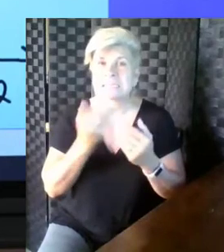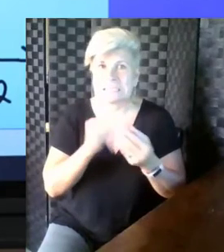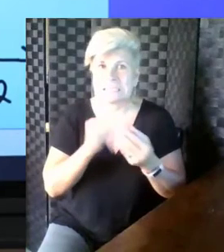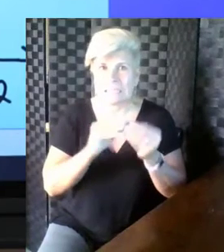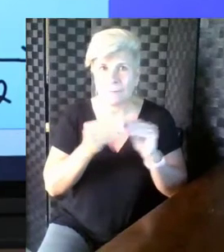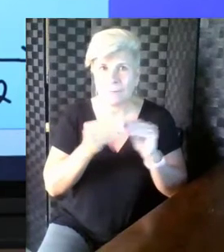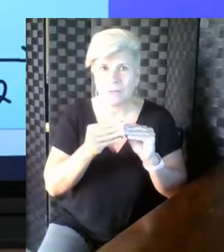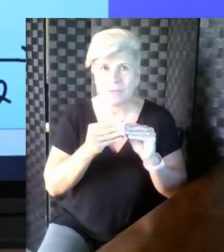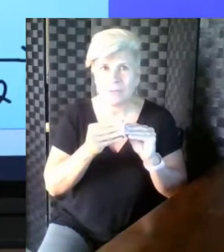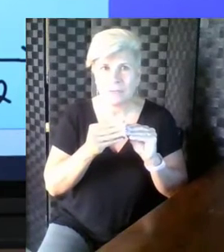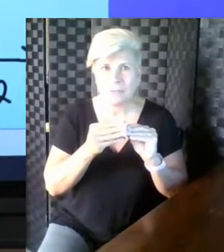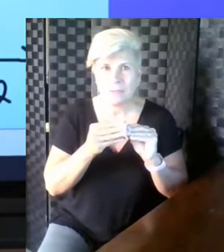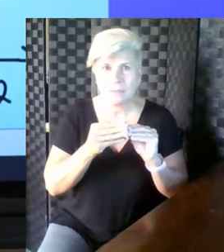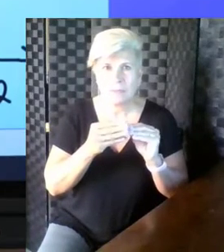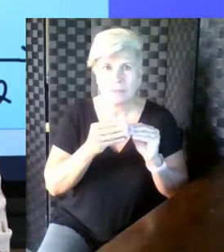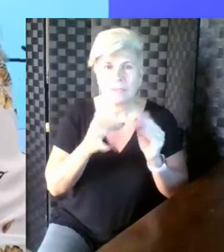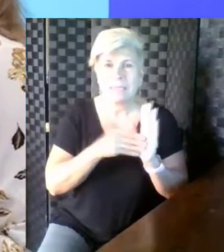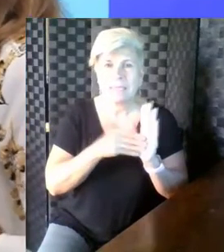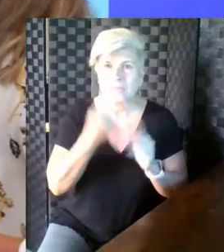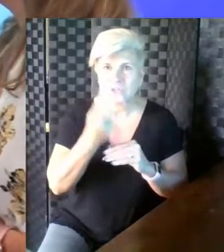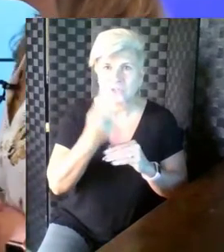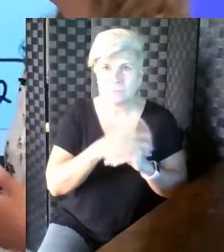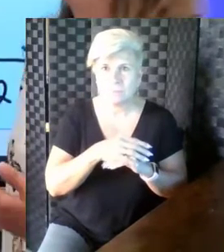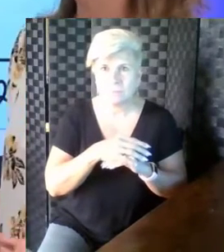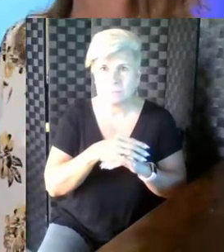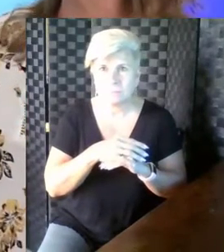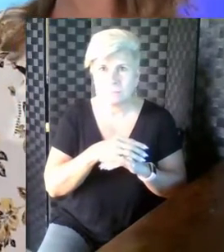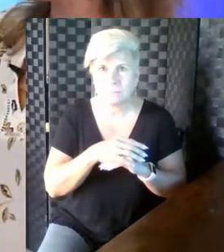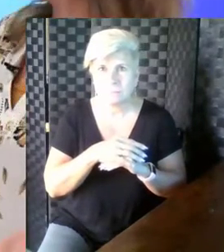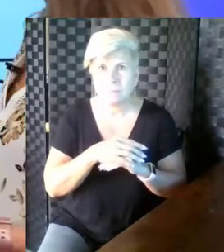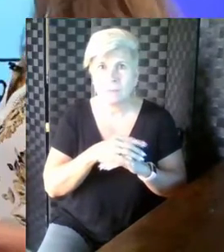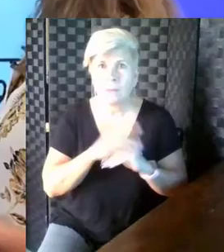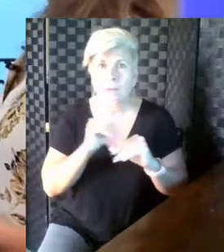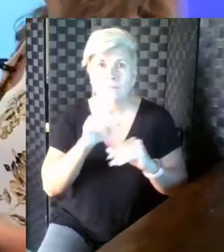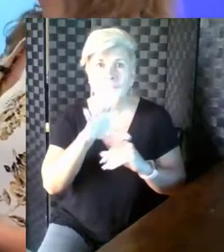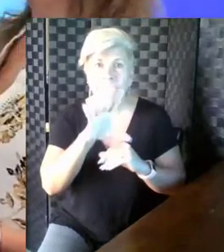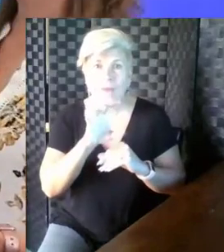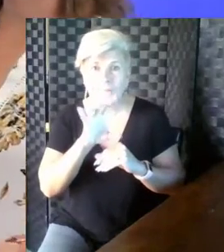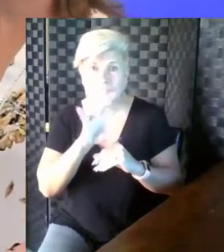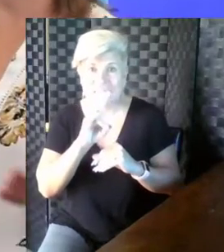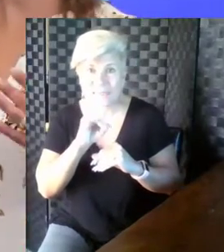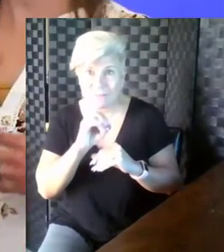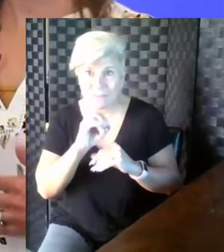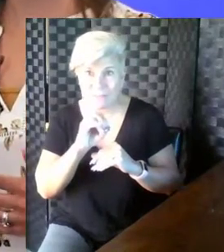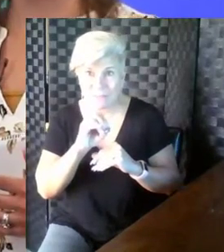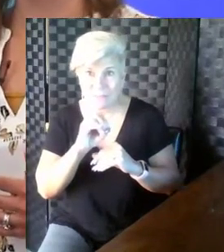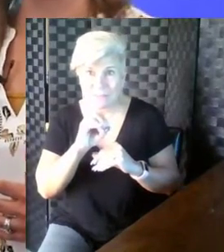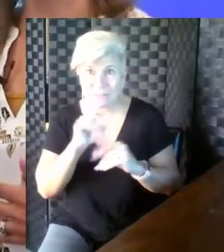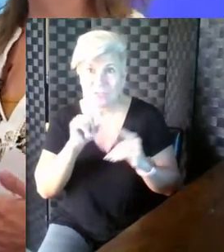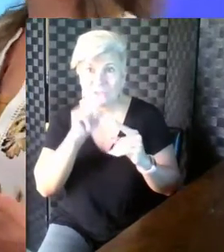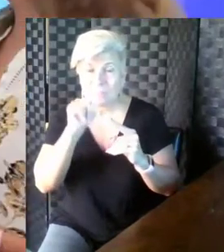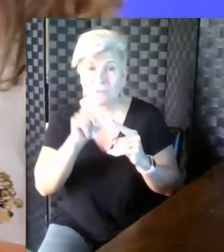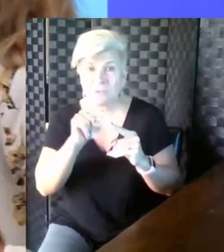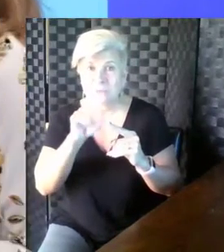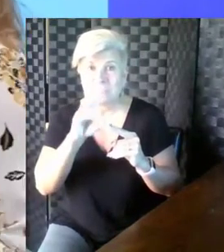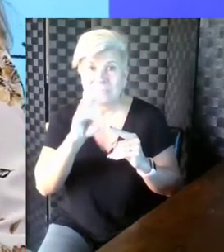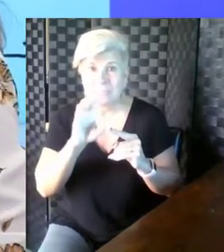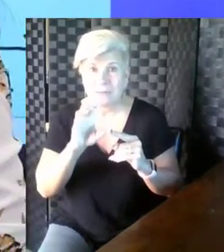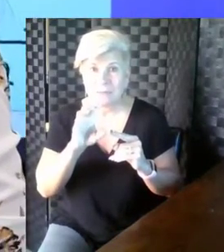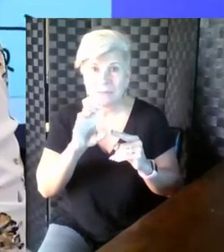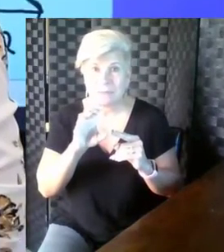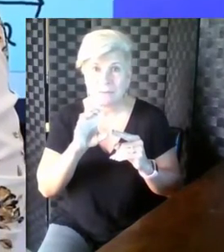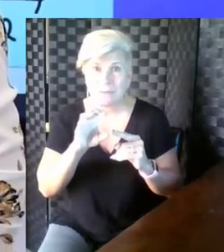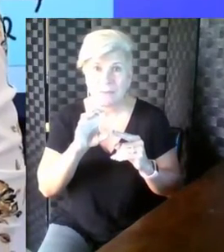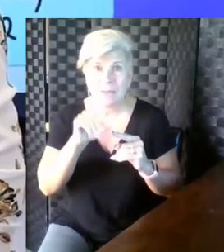number. And I'm just gonna jump 2 here. Now, I wanna go from 570 to 600. To do